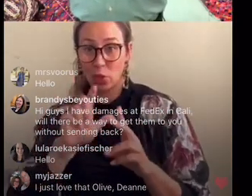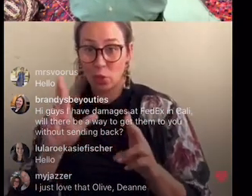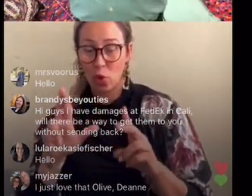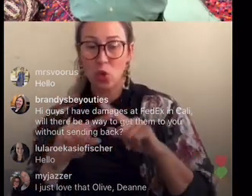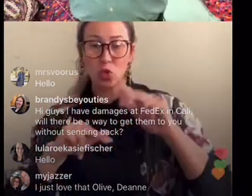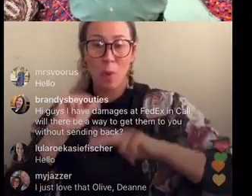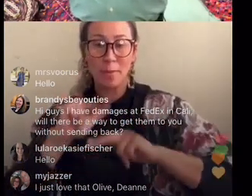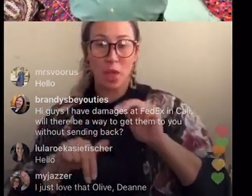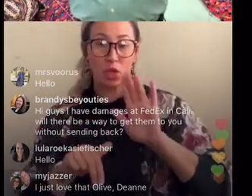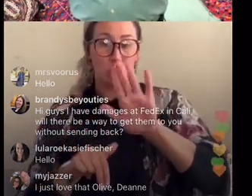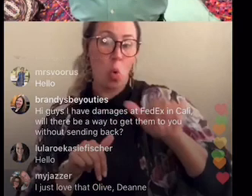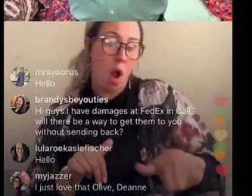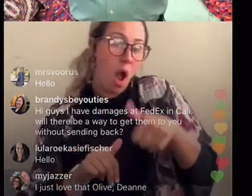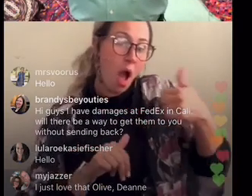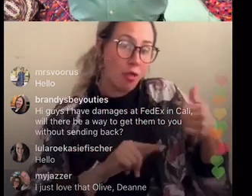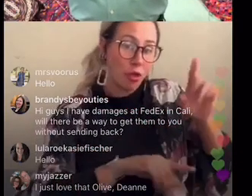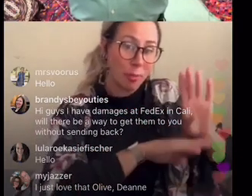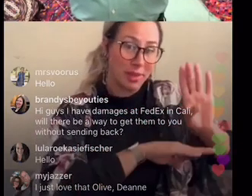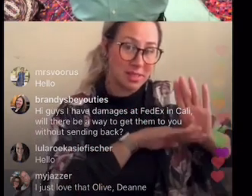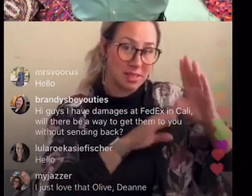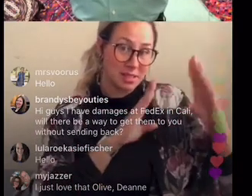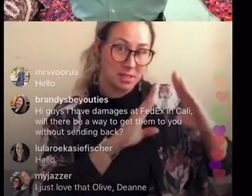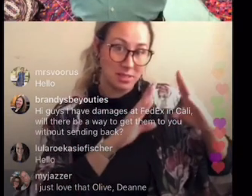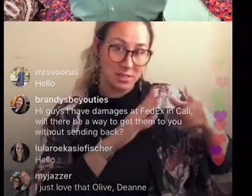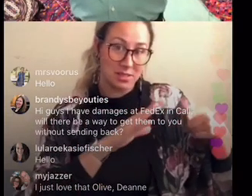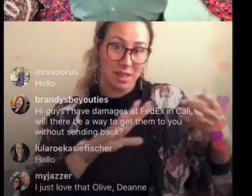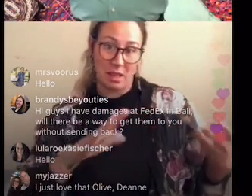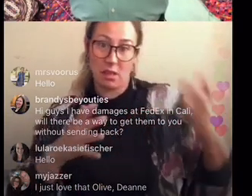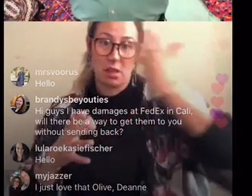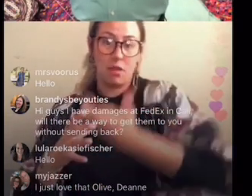another community. Does that make sense?